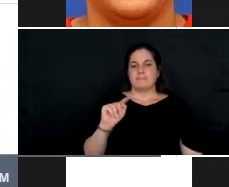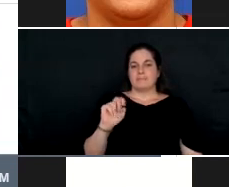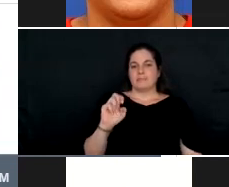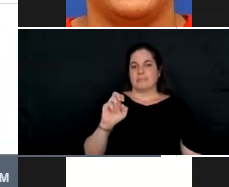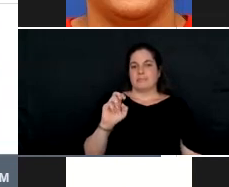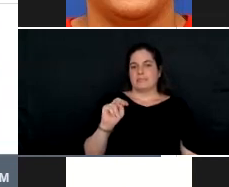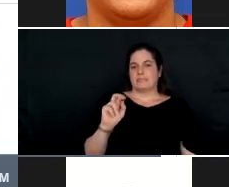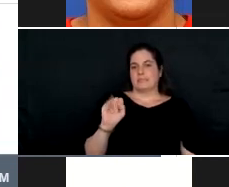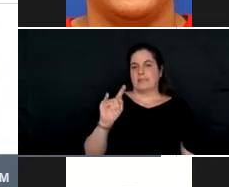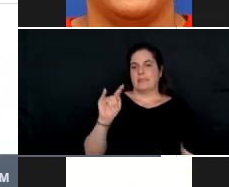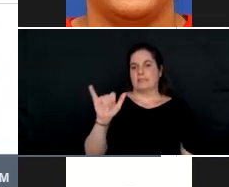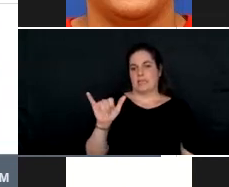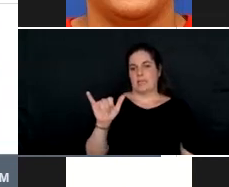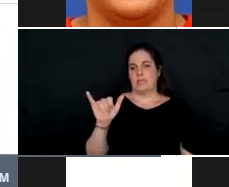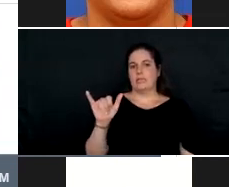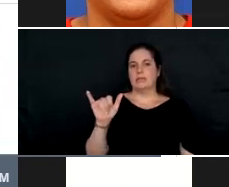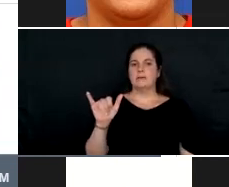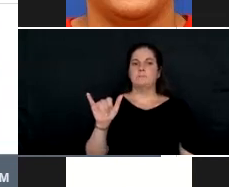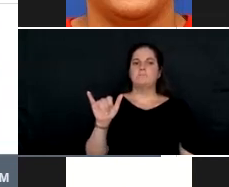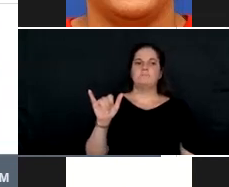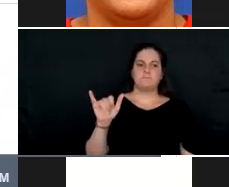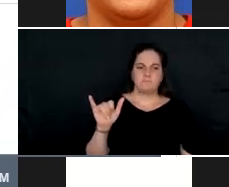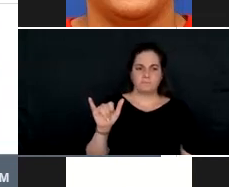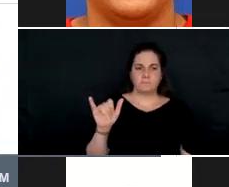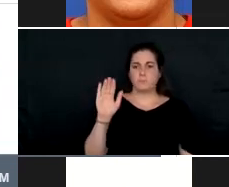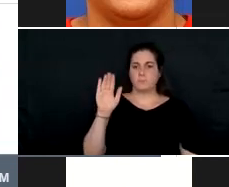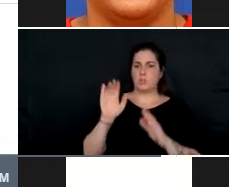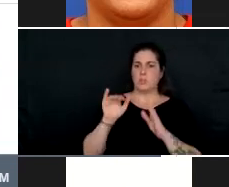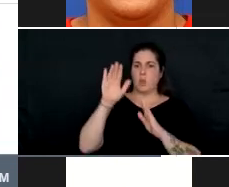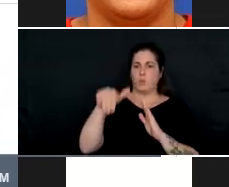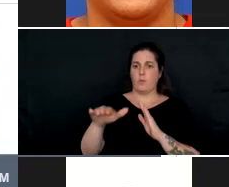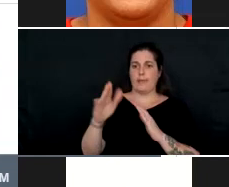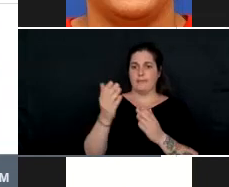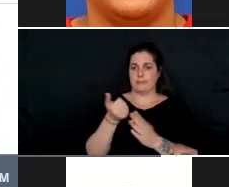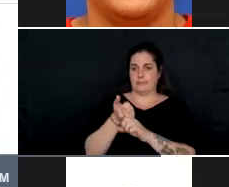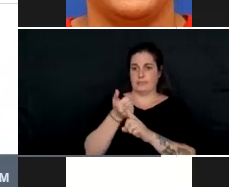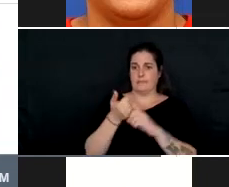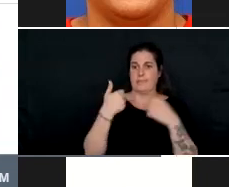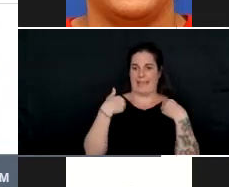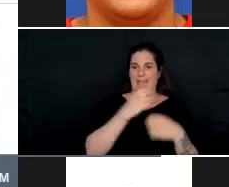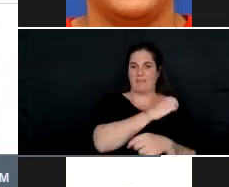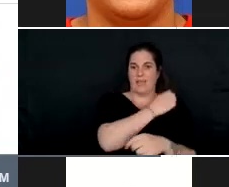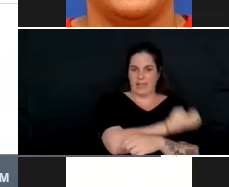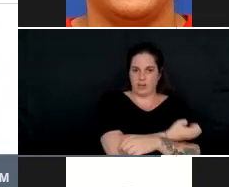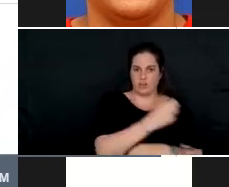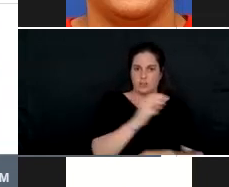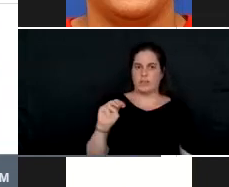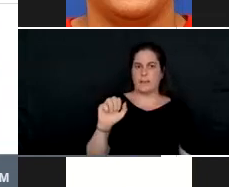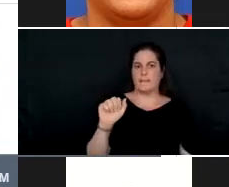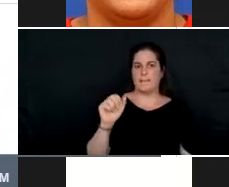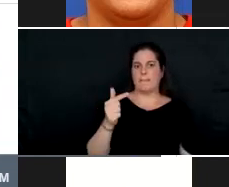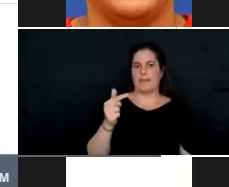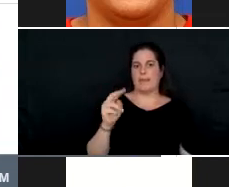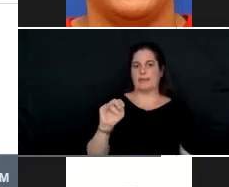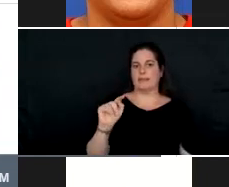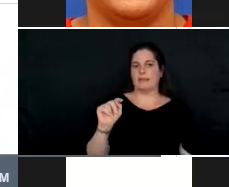Intensity. So as I mentioned, waves carry energy. Okay. And that the magnitude or the size of that